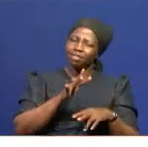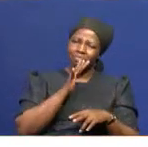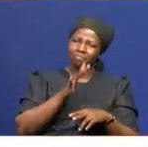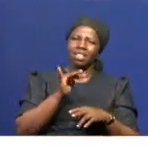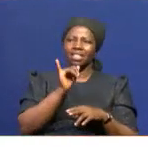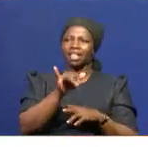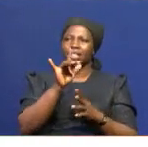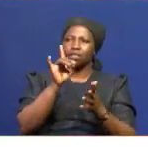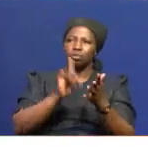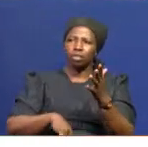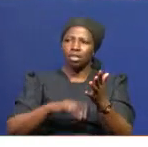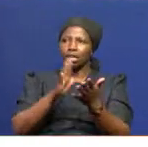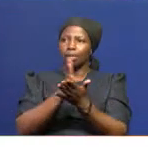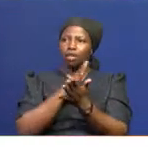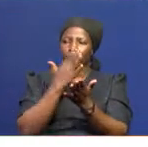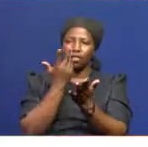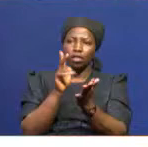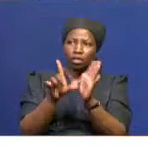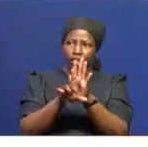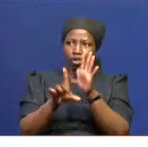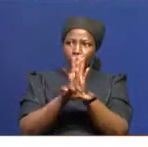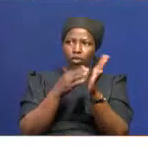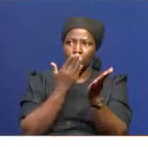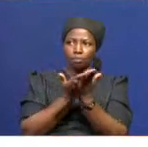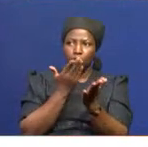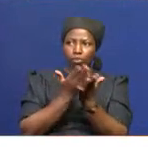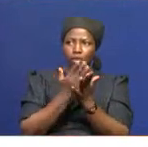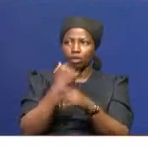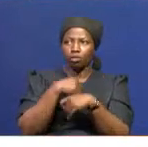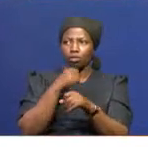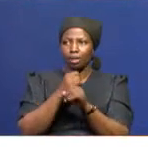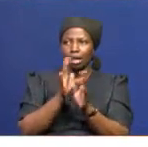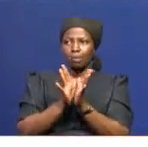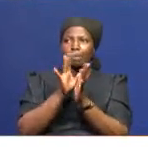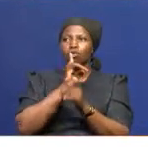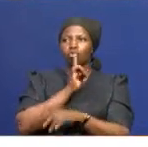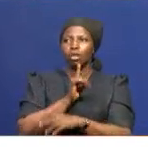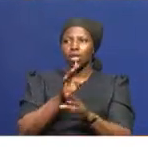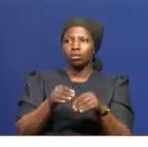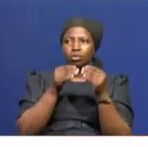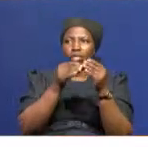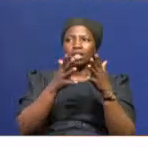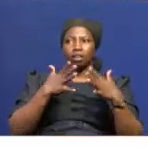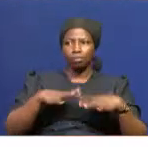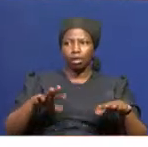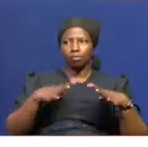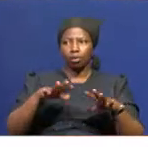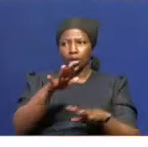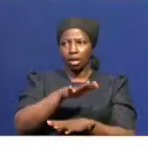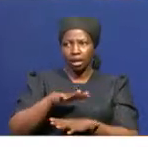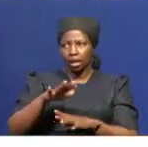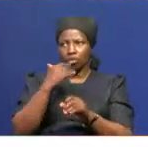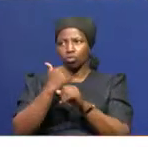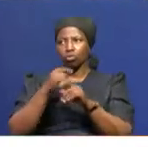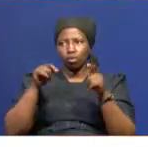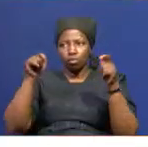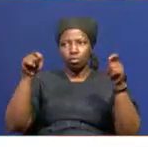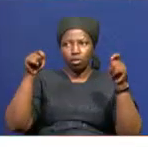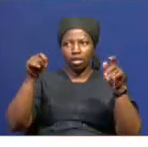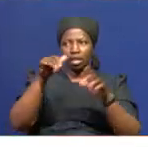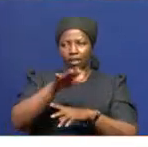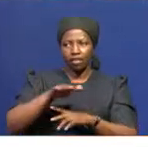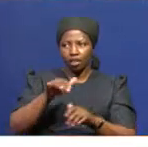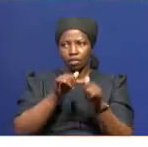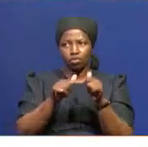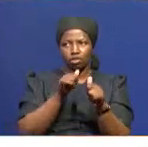that we are proposing is to create an opportunity for public order, to give people the space to do protests in an